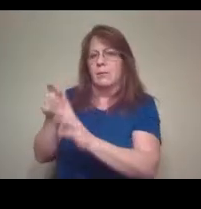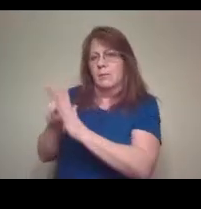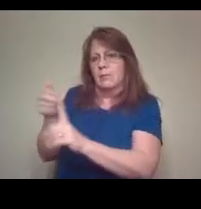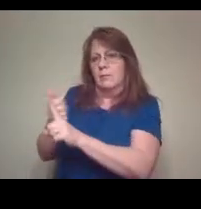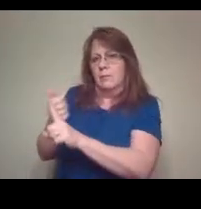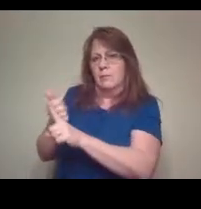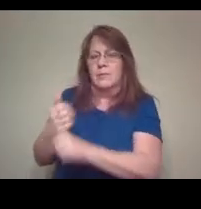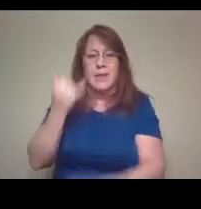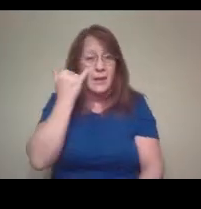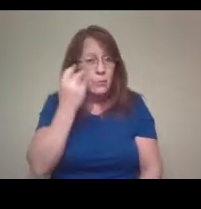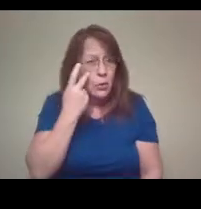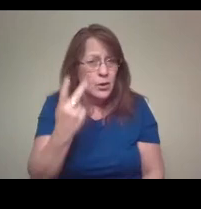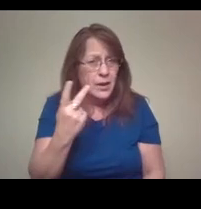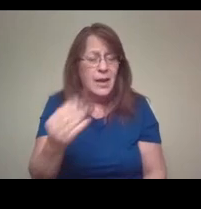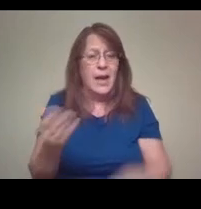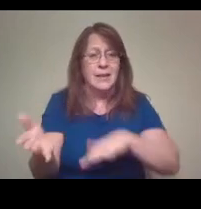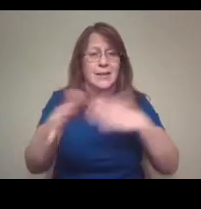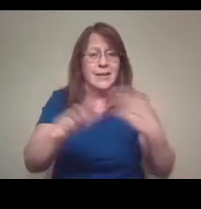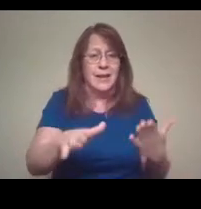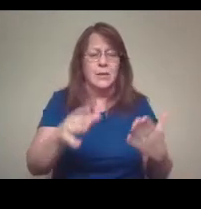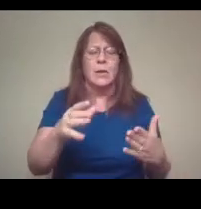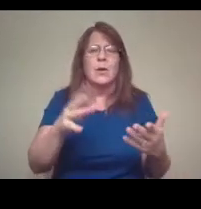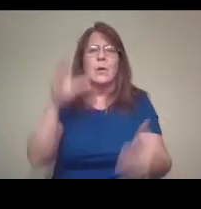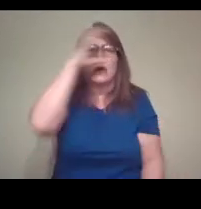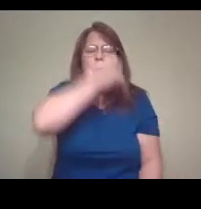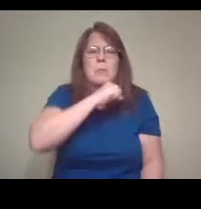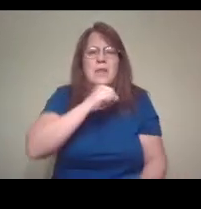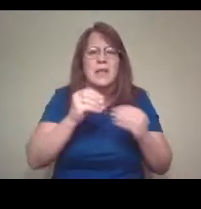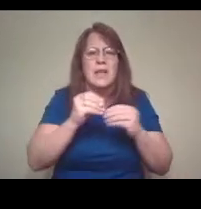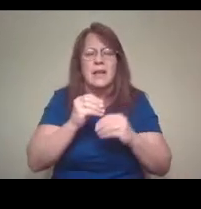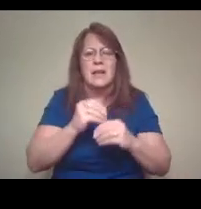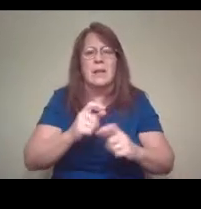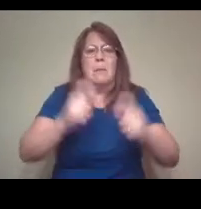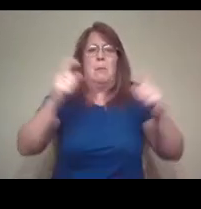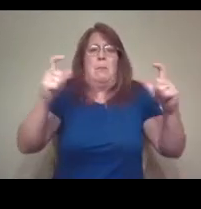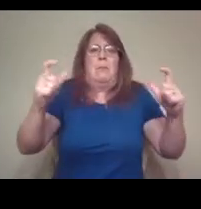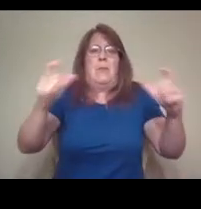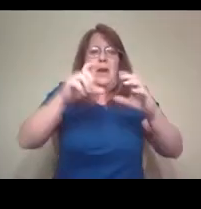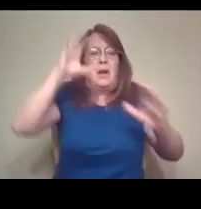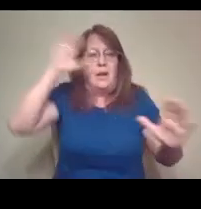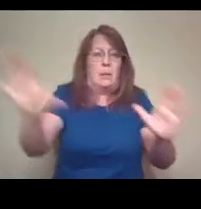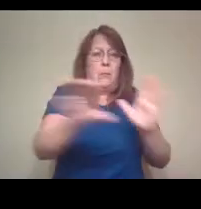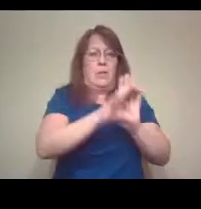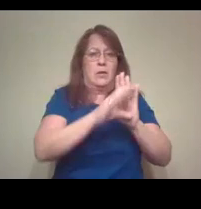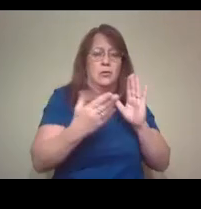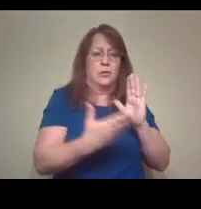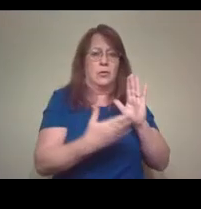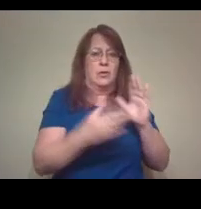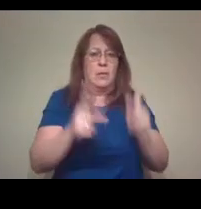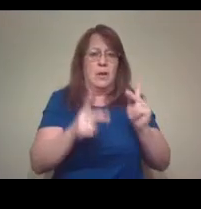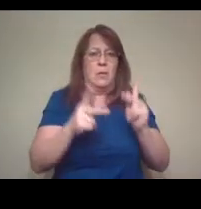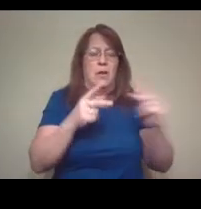at deaths by suicide, we're missing the broad impact of people who are struggling with thoughts of suicide. So we're missing